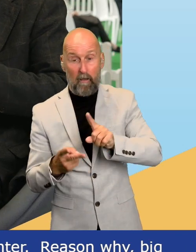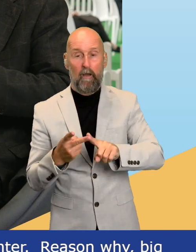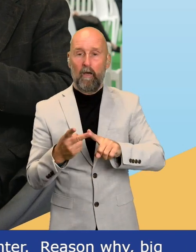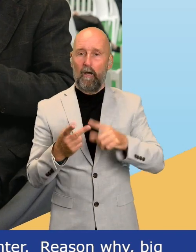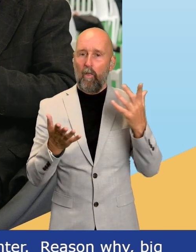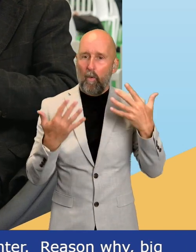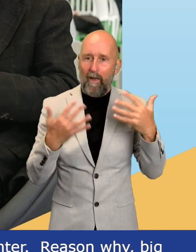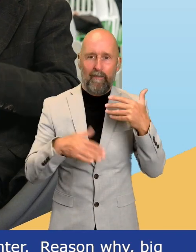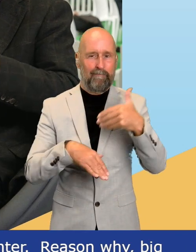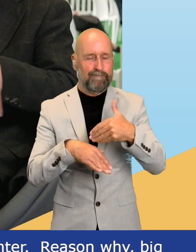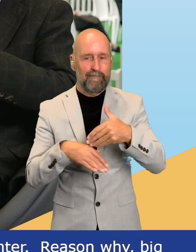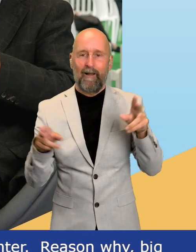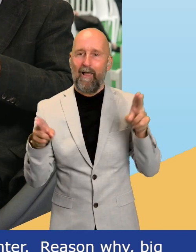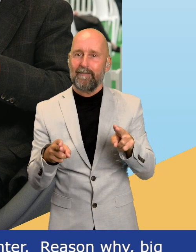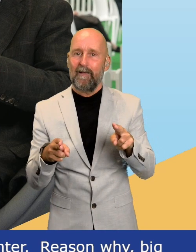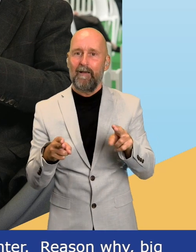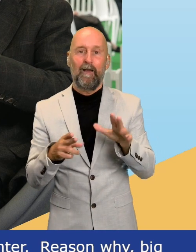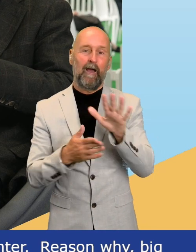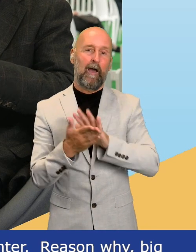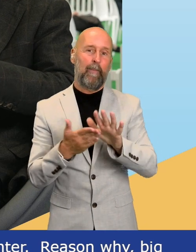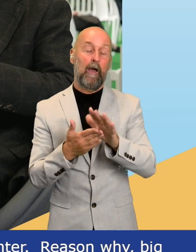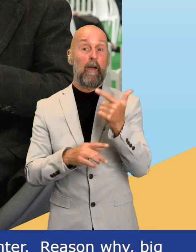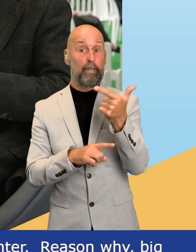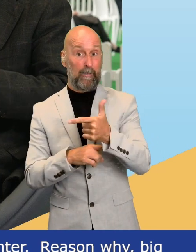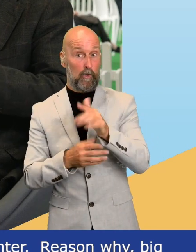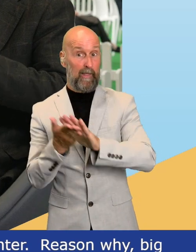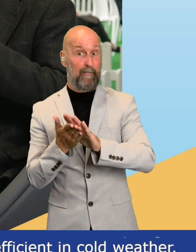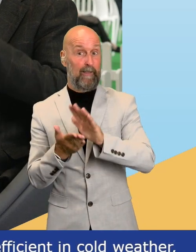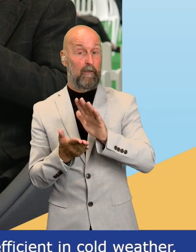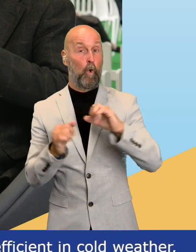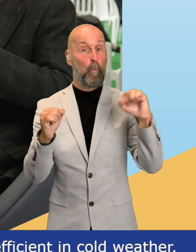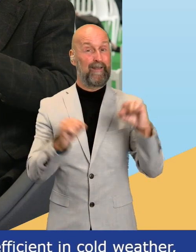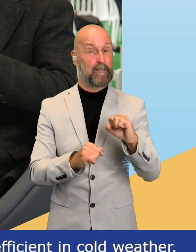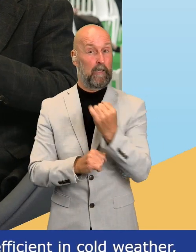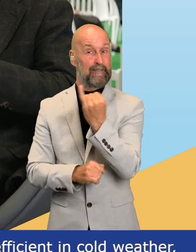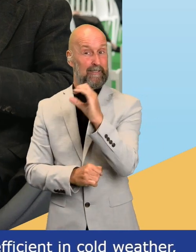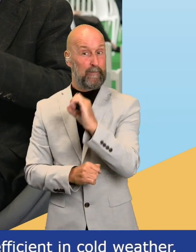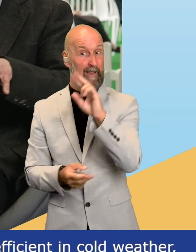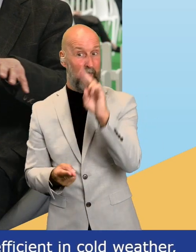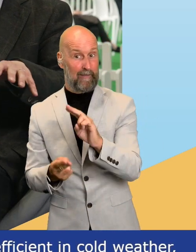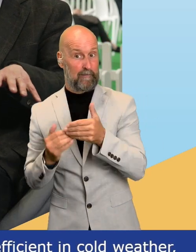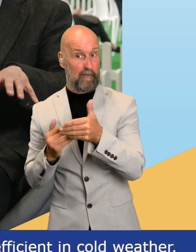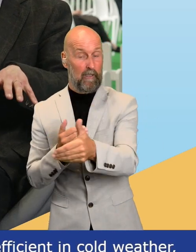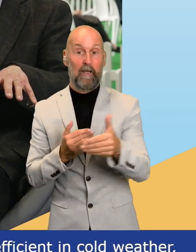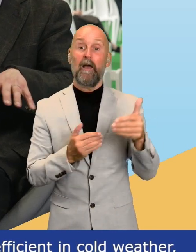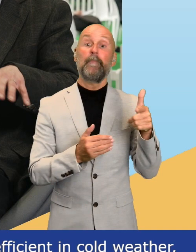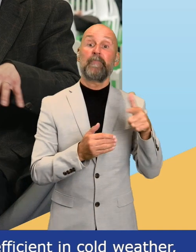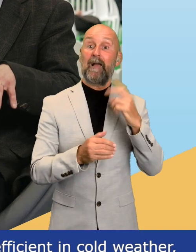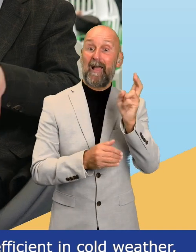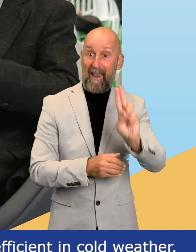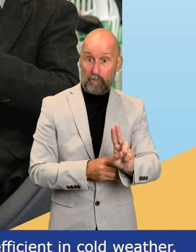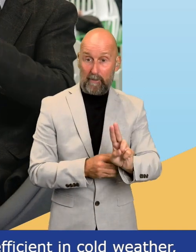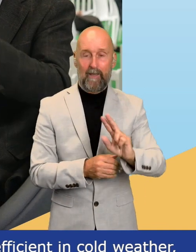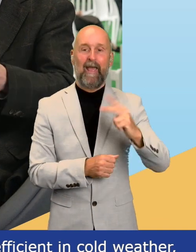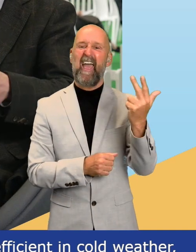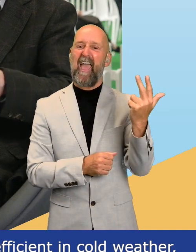just doesn't make them as efficient. But it's about a 6% drop off with a petrol car. With the electric car, our test shows that it's about 18% difference in terms